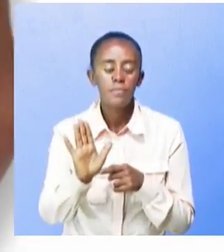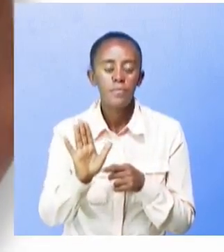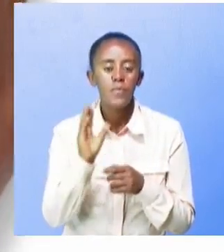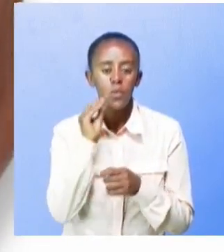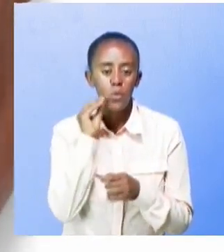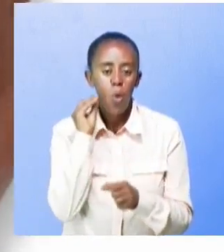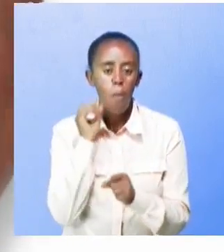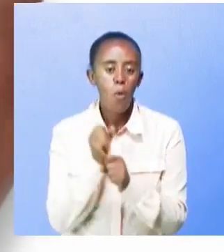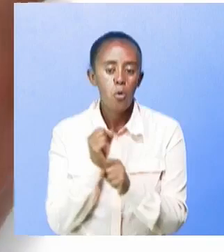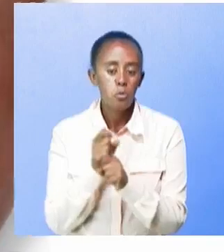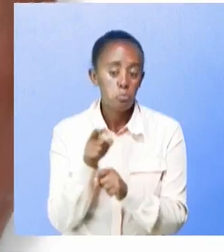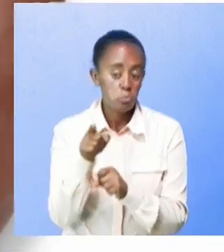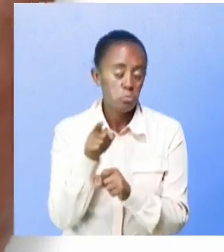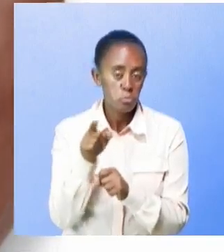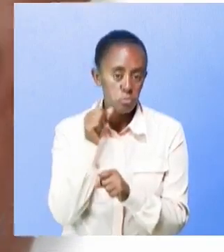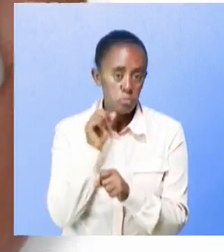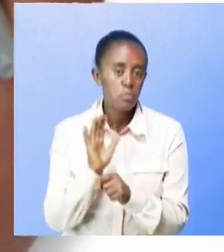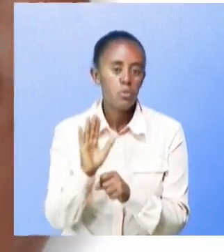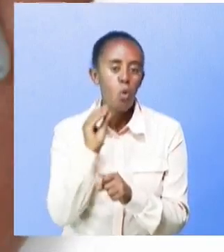homework